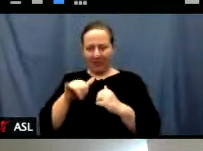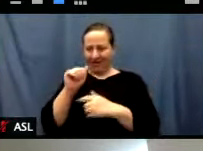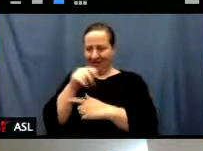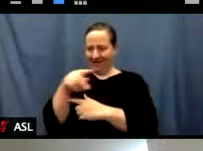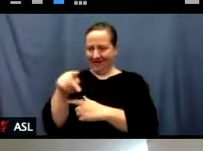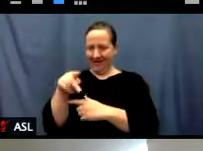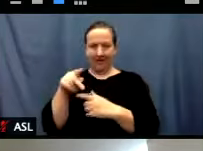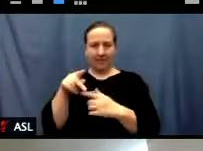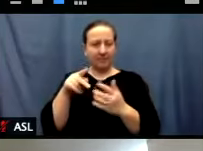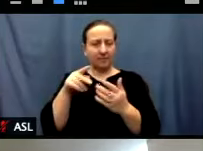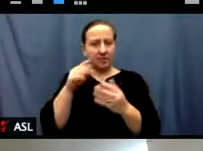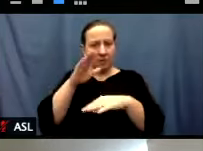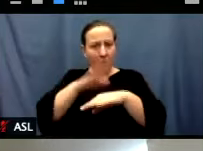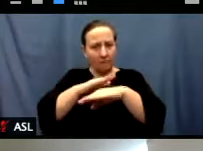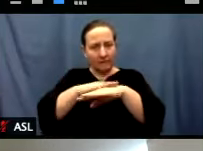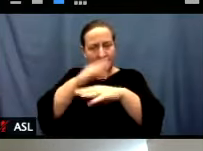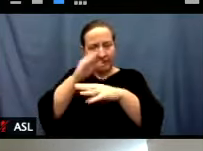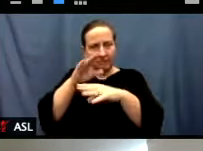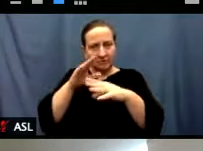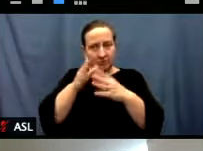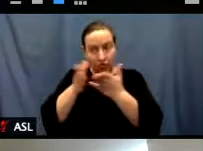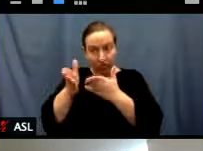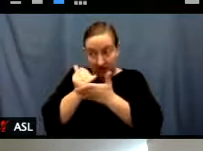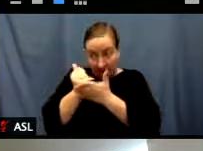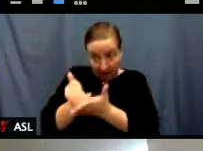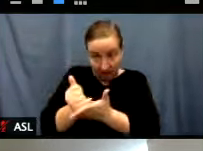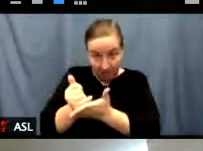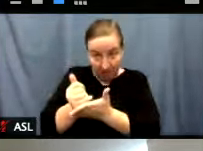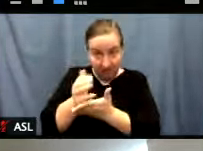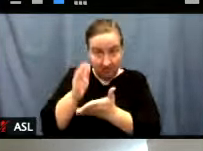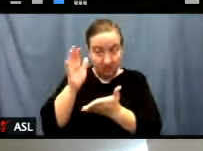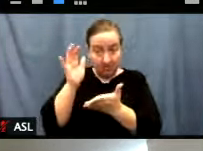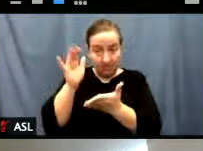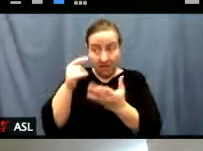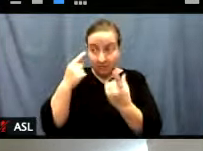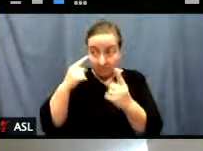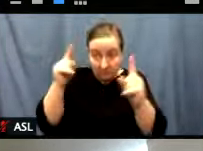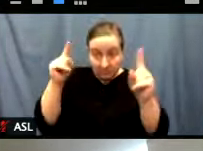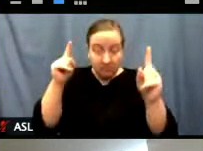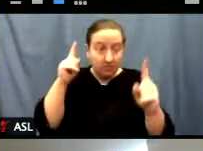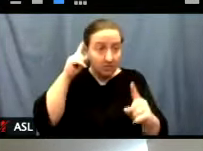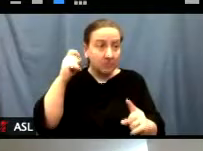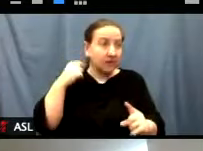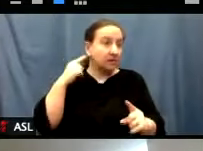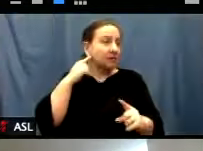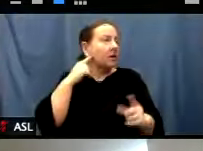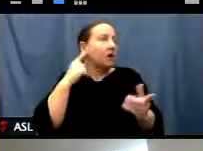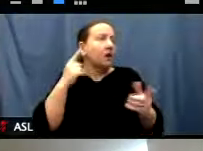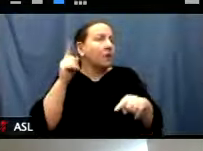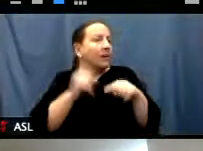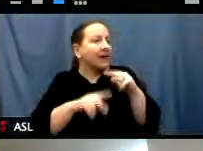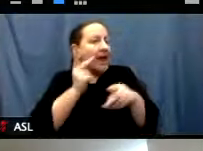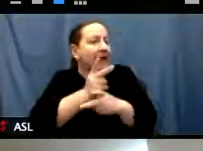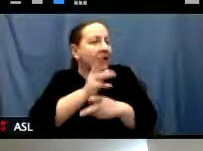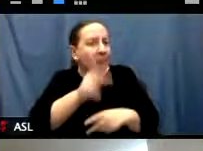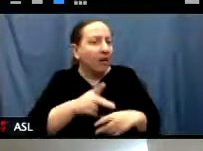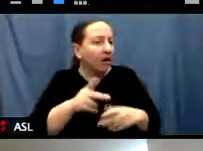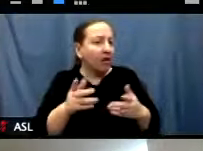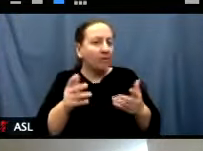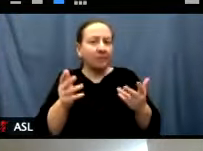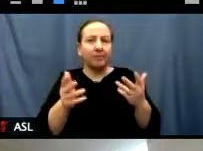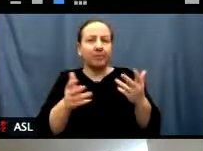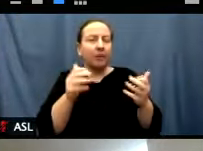helping? Is it helping achieve that? Because we keep hearing we can't keep up with